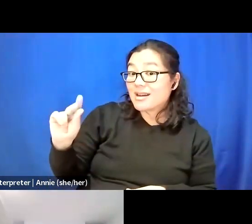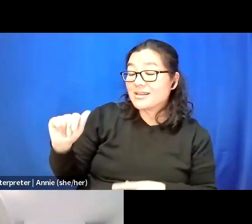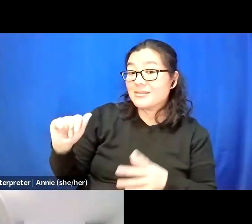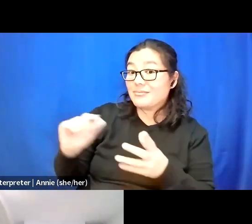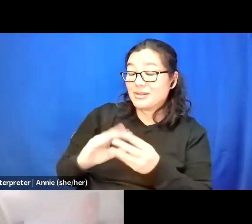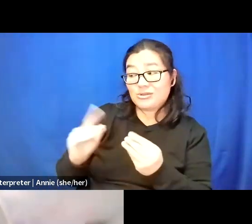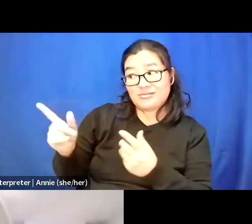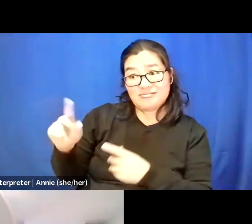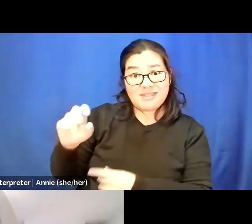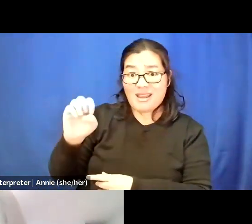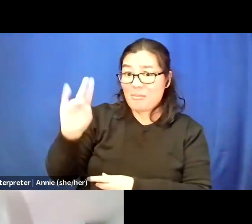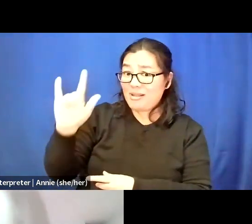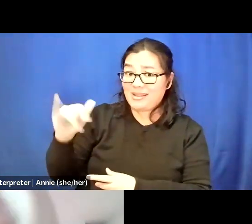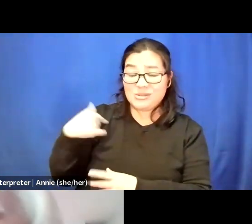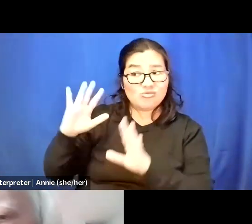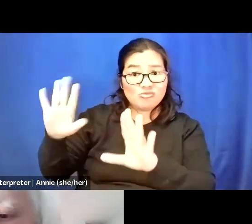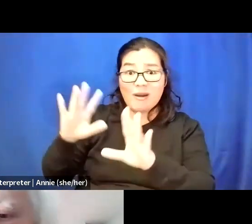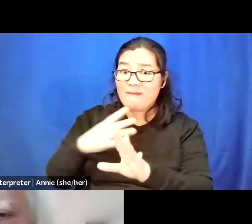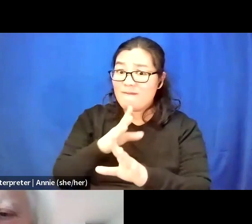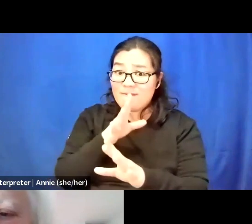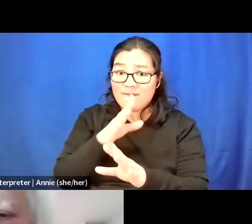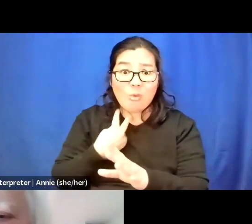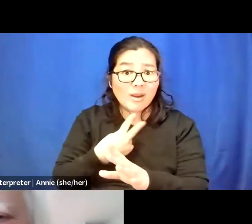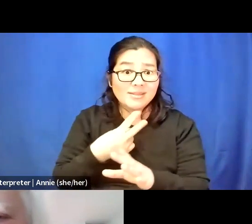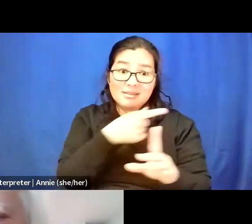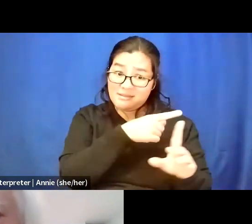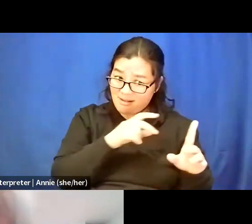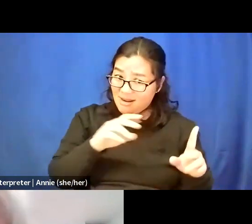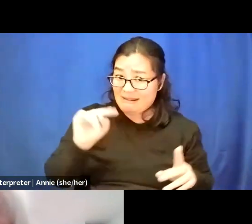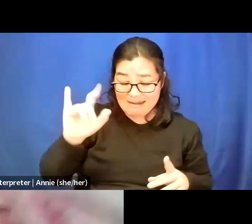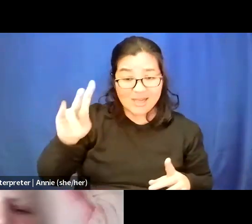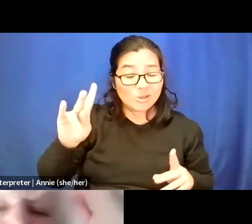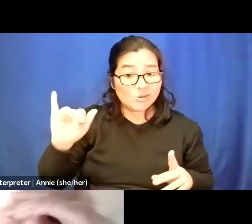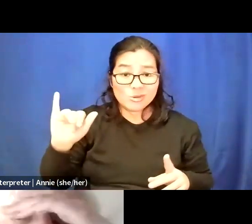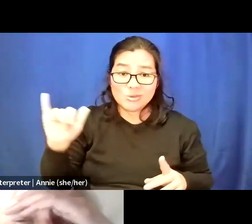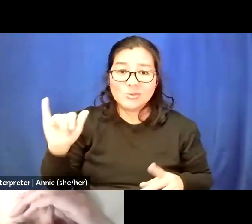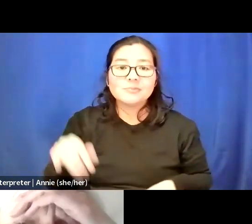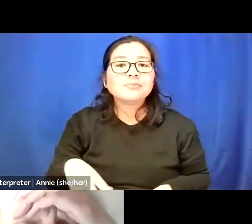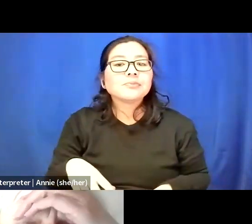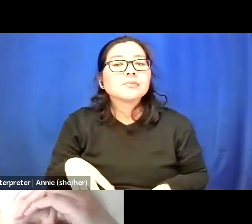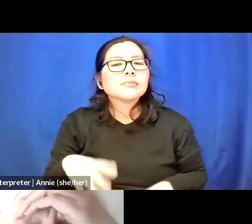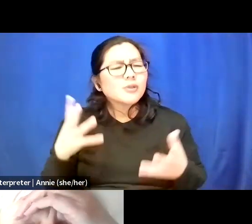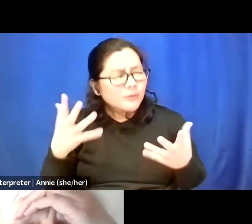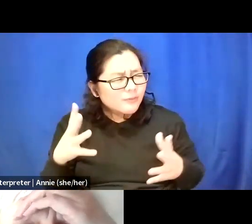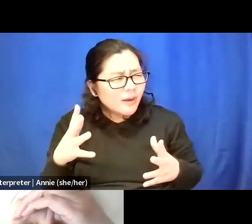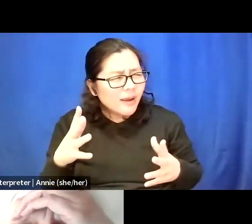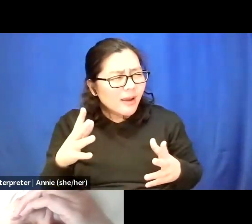great voice, and so does Nick, and it was lovely. But I'm also thinking, have you ever heard like a child